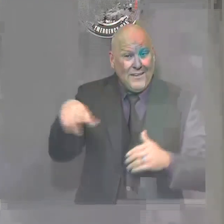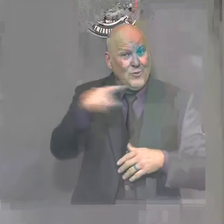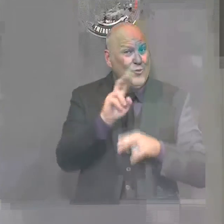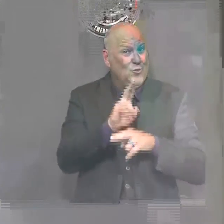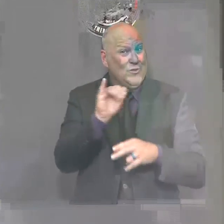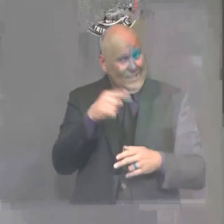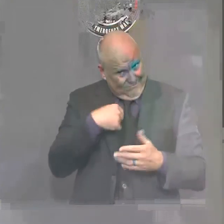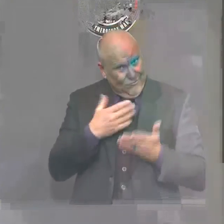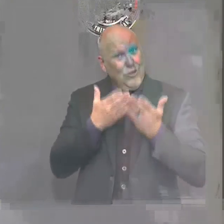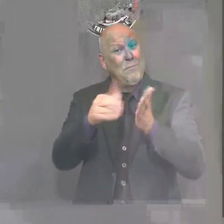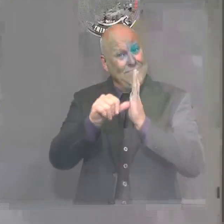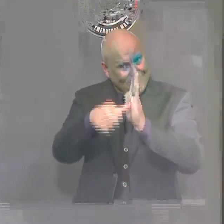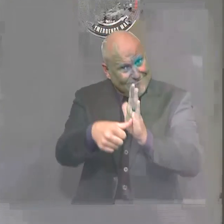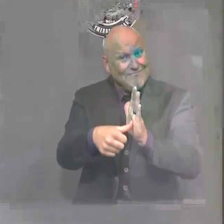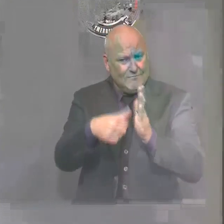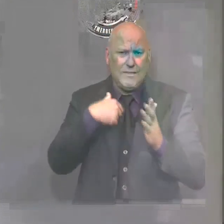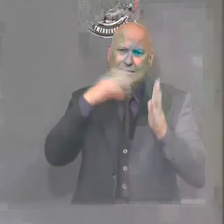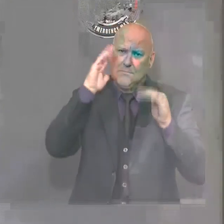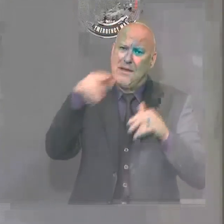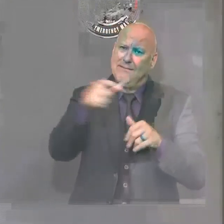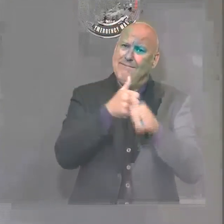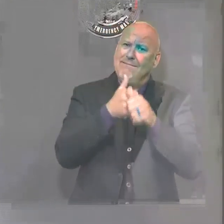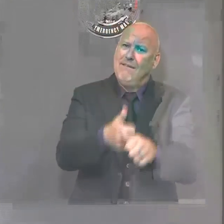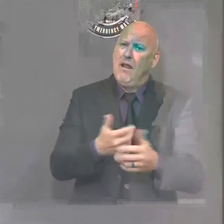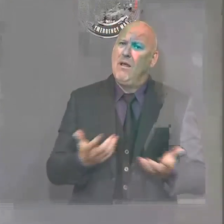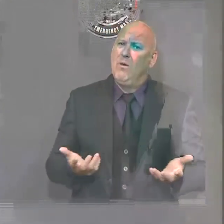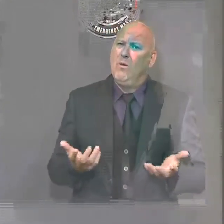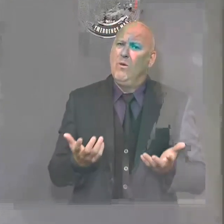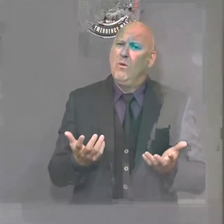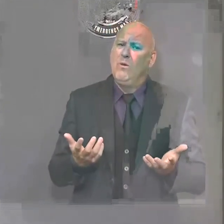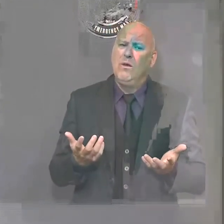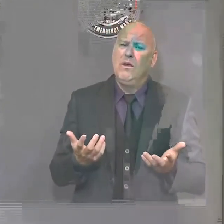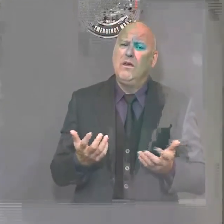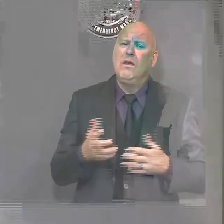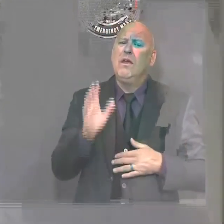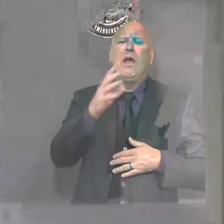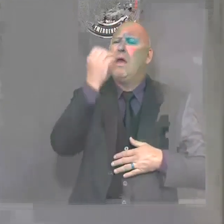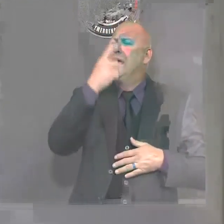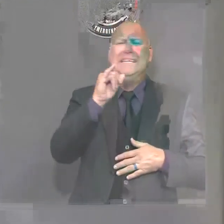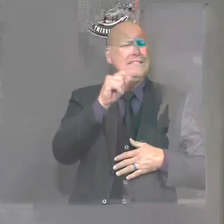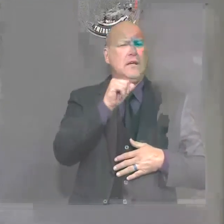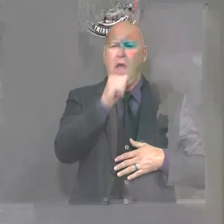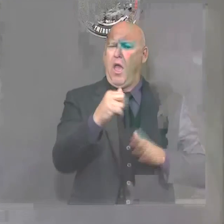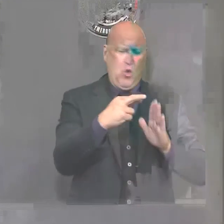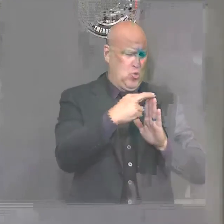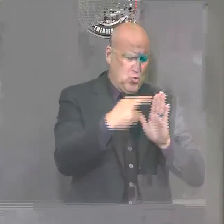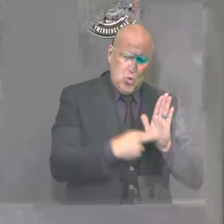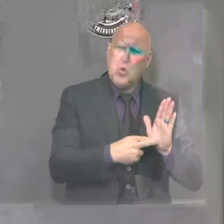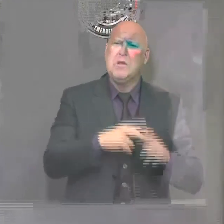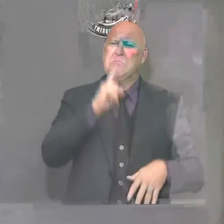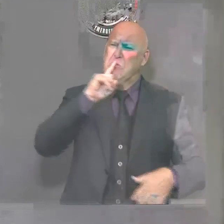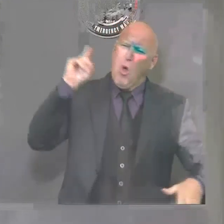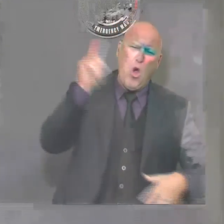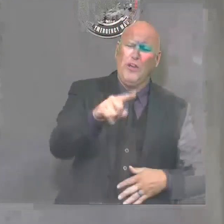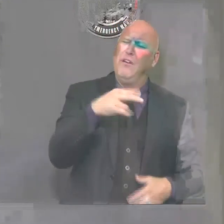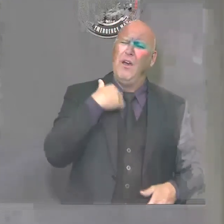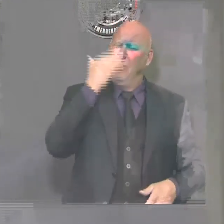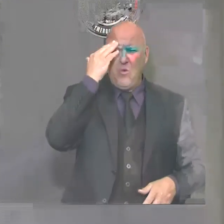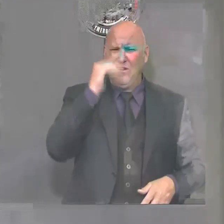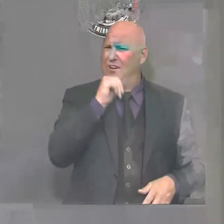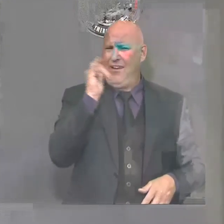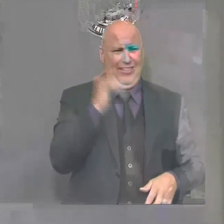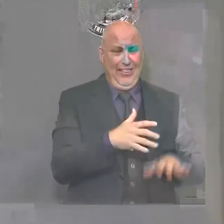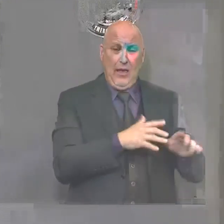It is just an expectation that people will do what's right and wear face coverings when it's needed. Thank you.